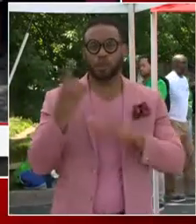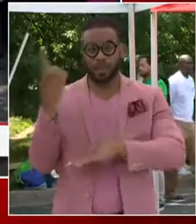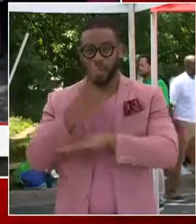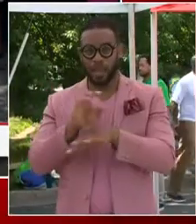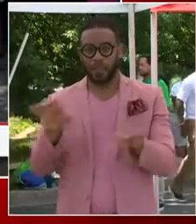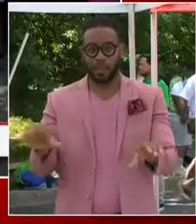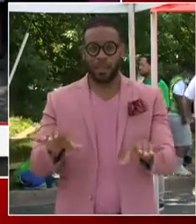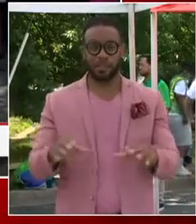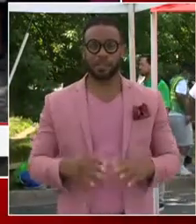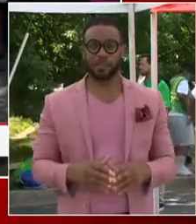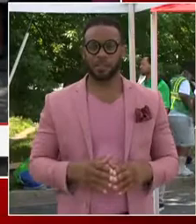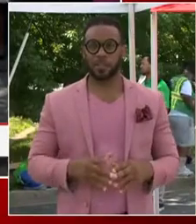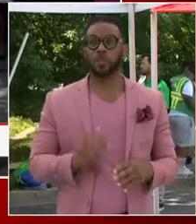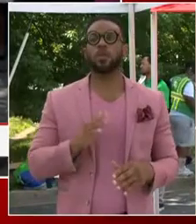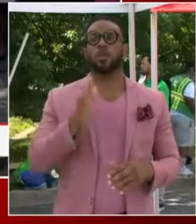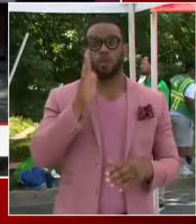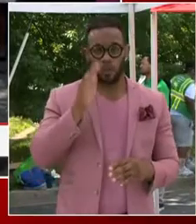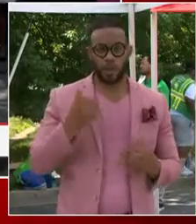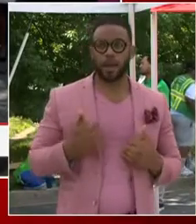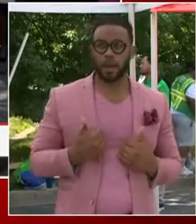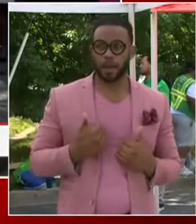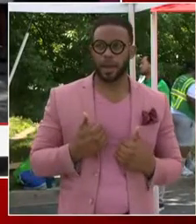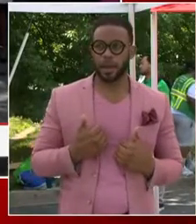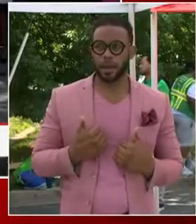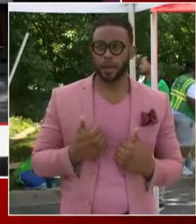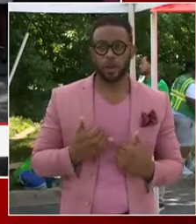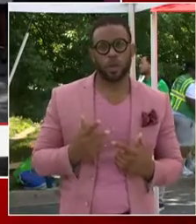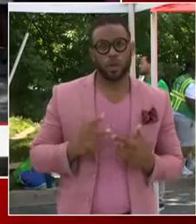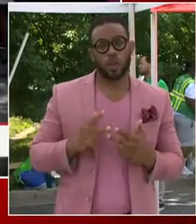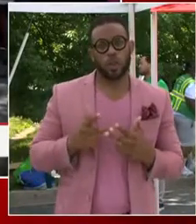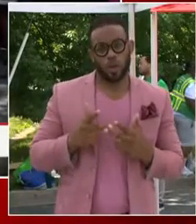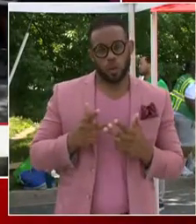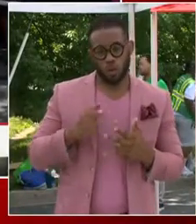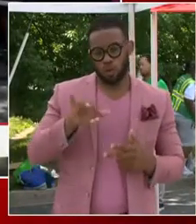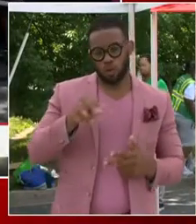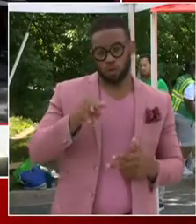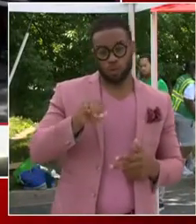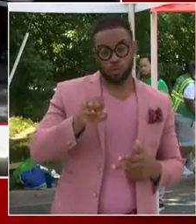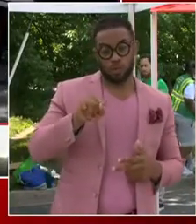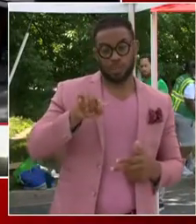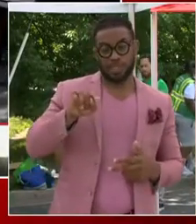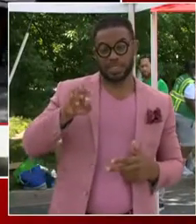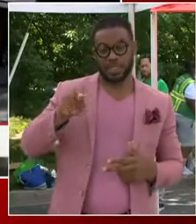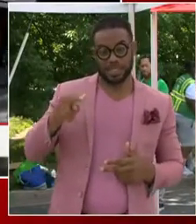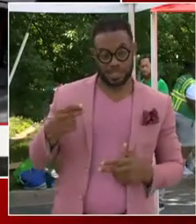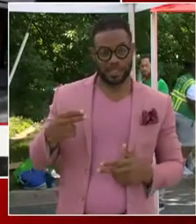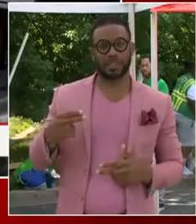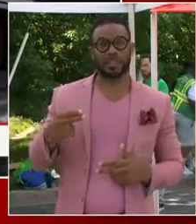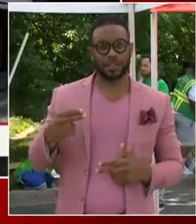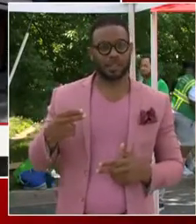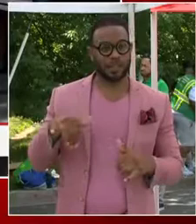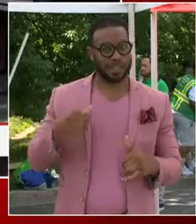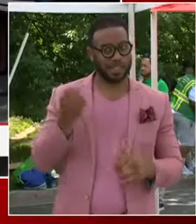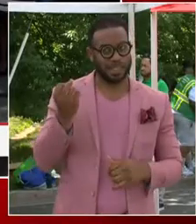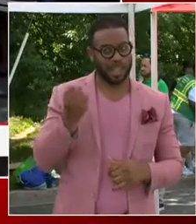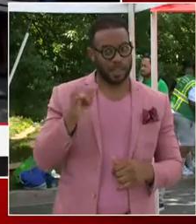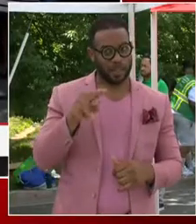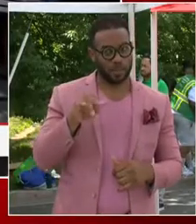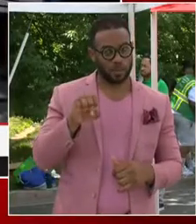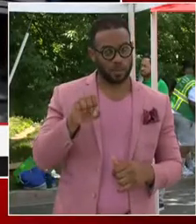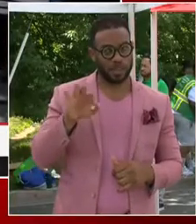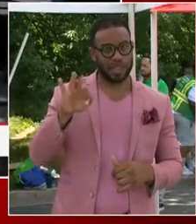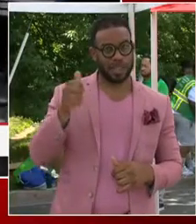of action, and we're going to have a third one on Juneteenth, which is Saturday, June